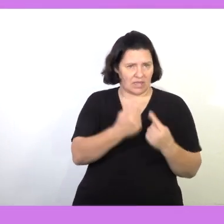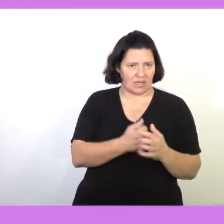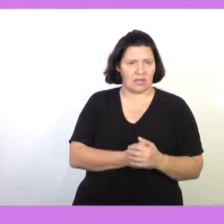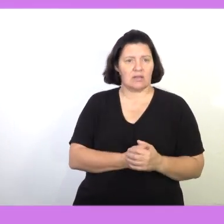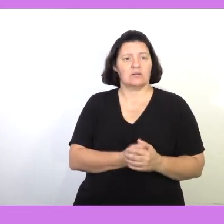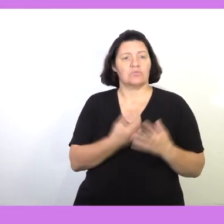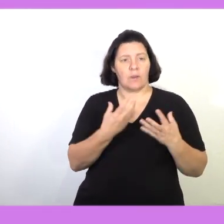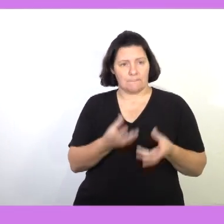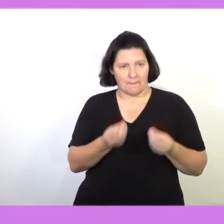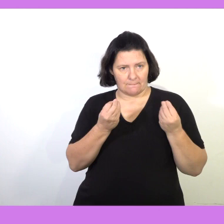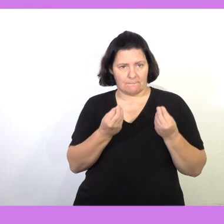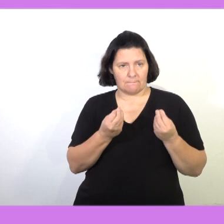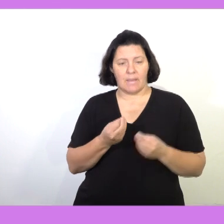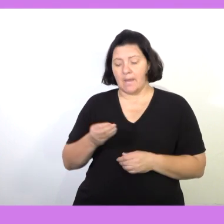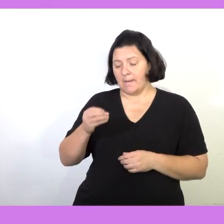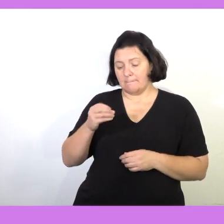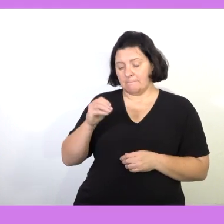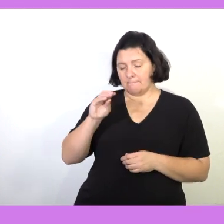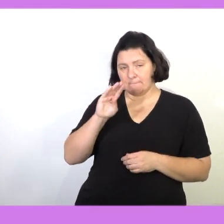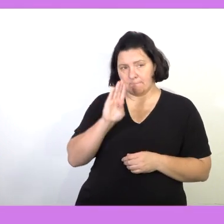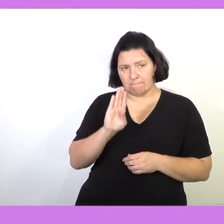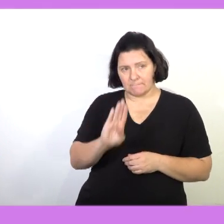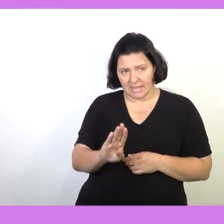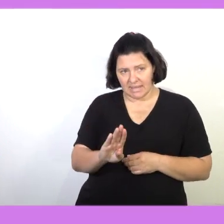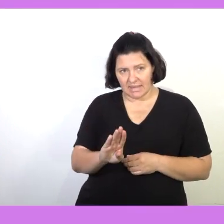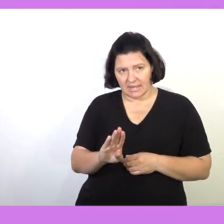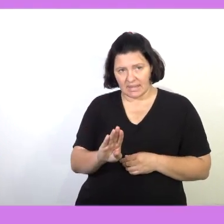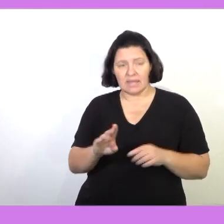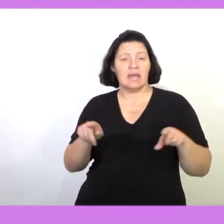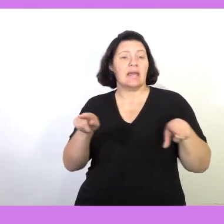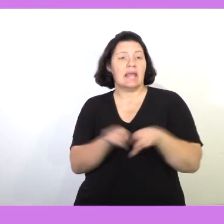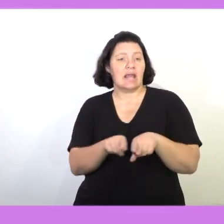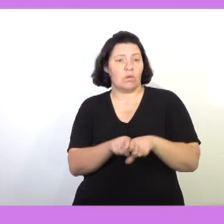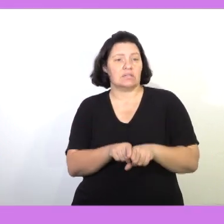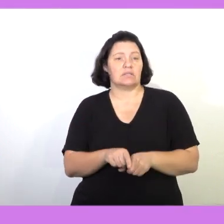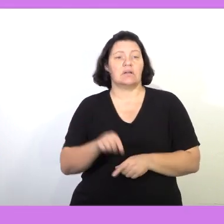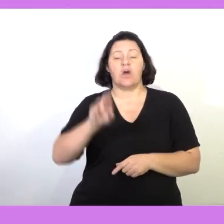another. So we're going to get B being equals to